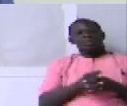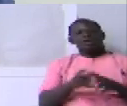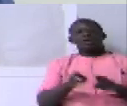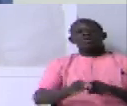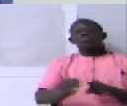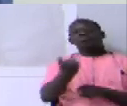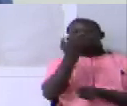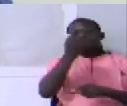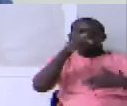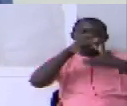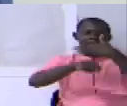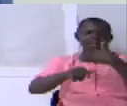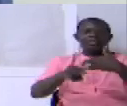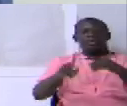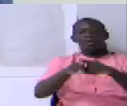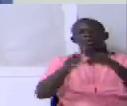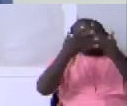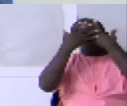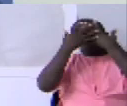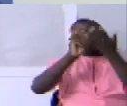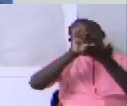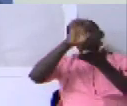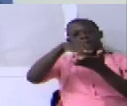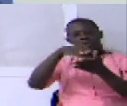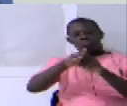the food in mile 2 is okay, let